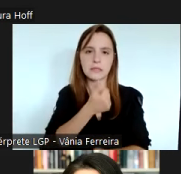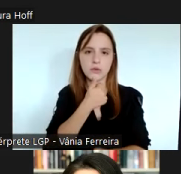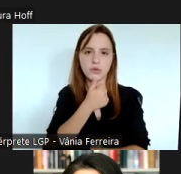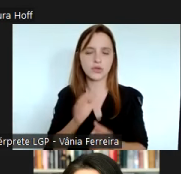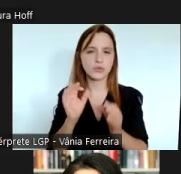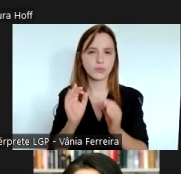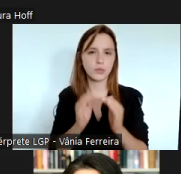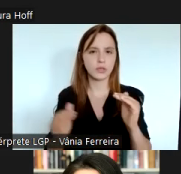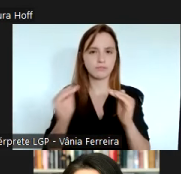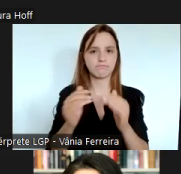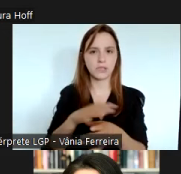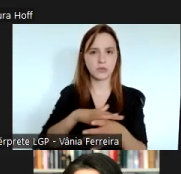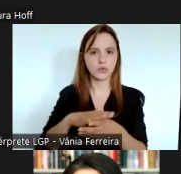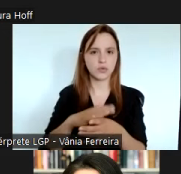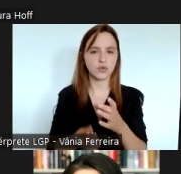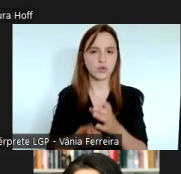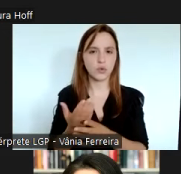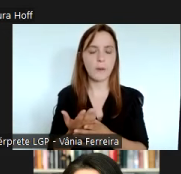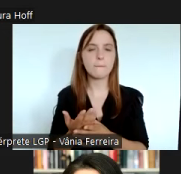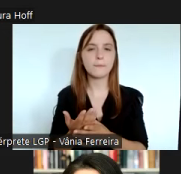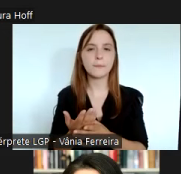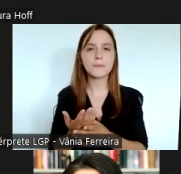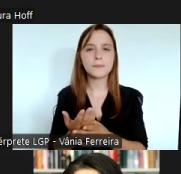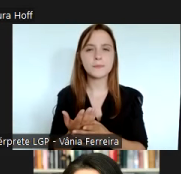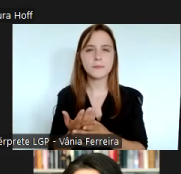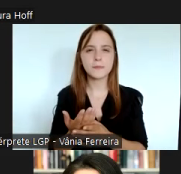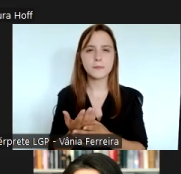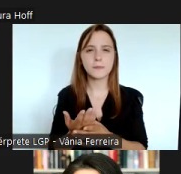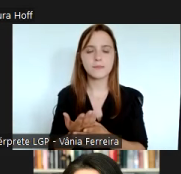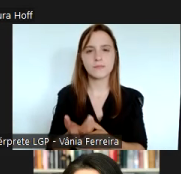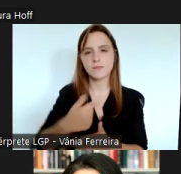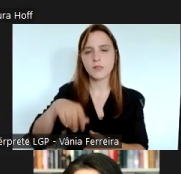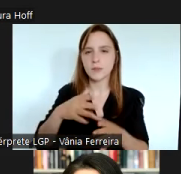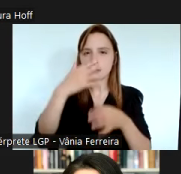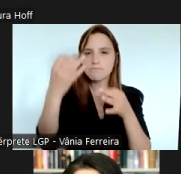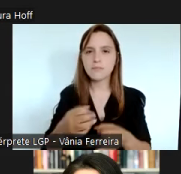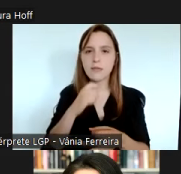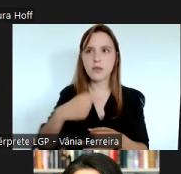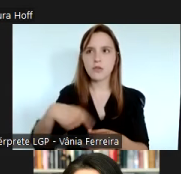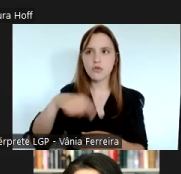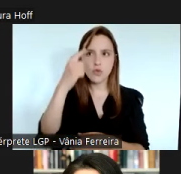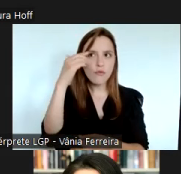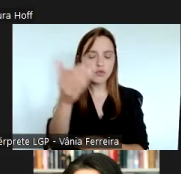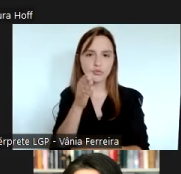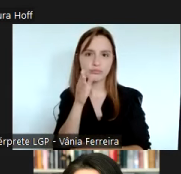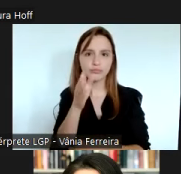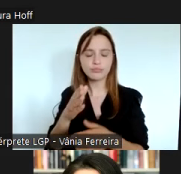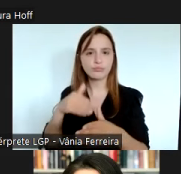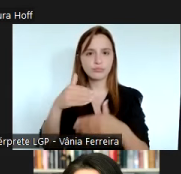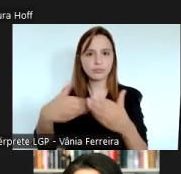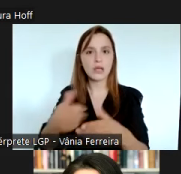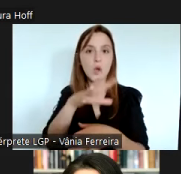of situations, in order to ensure that we are moving forward as inclusive as possible, but also